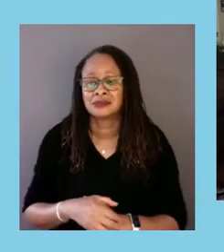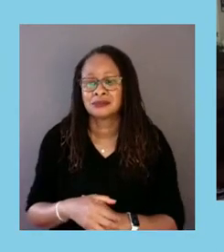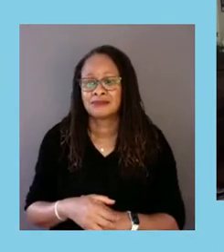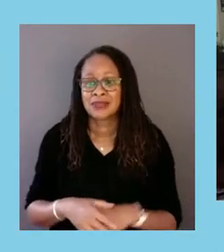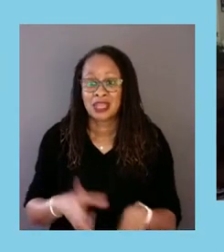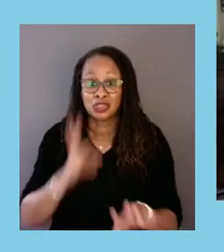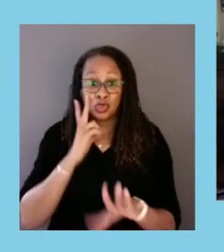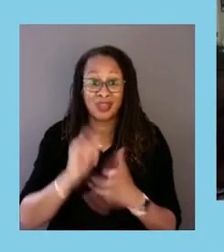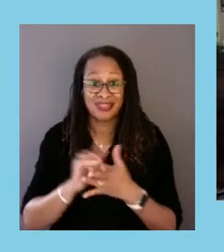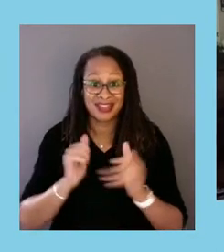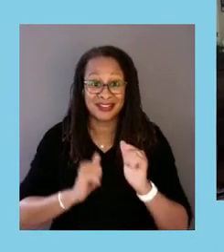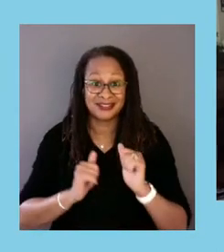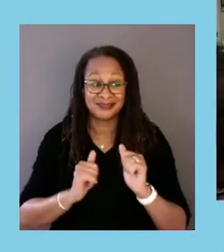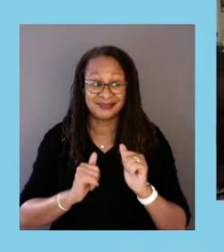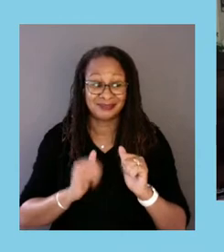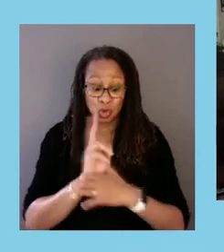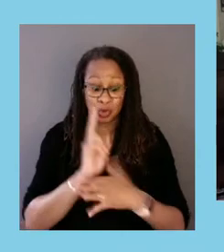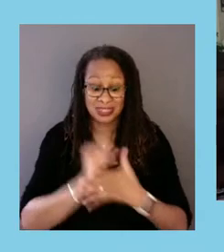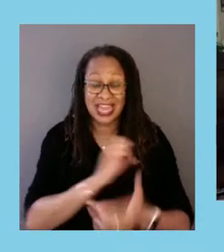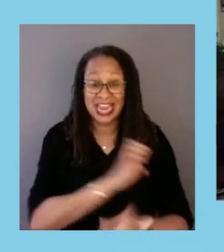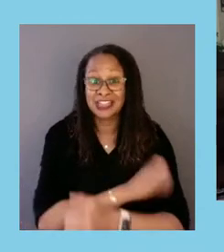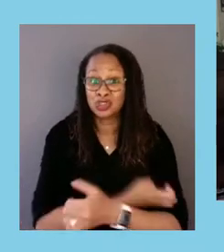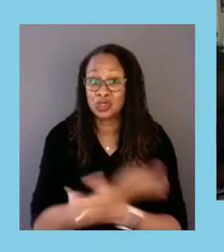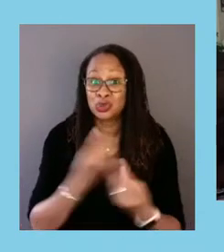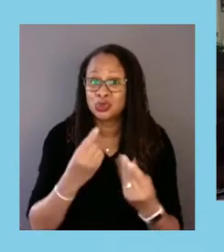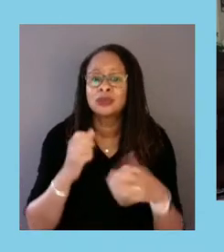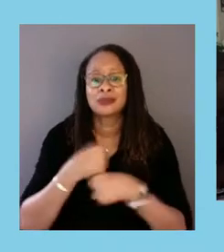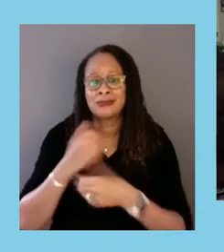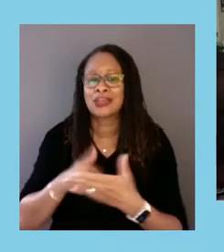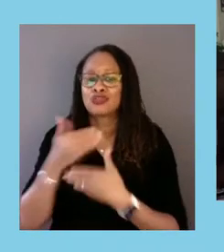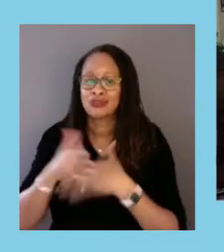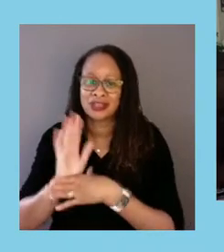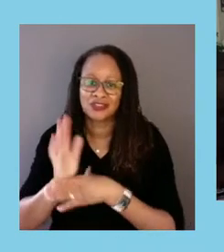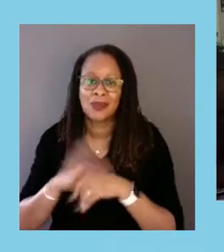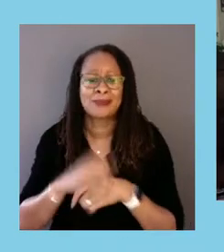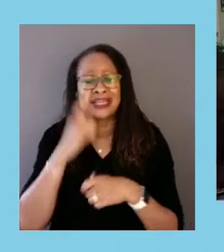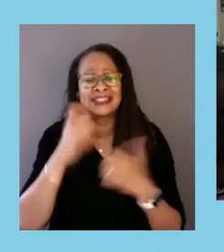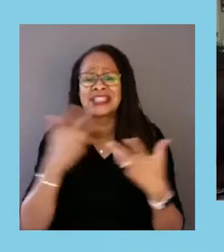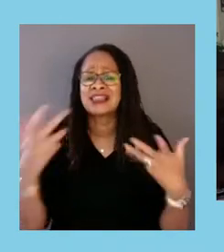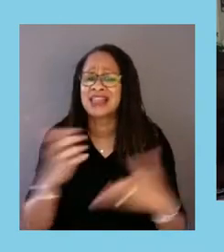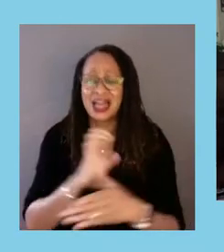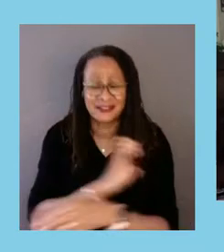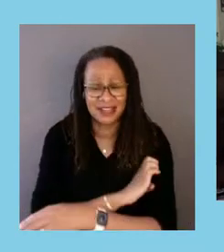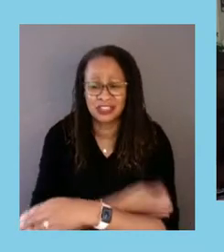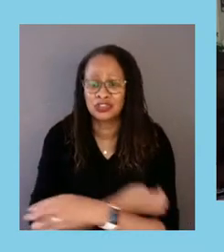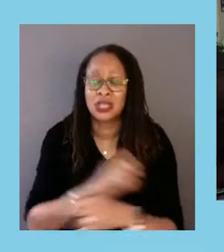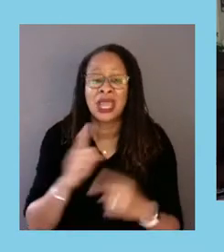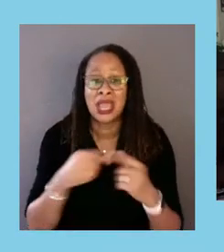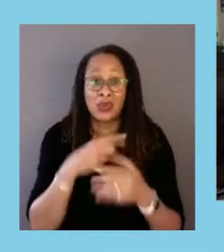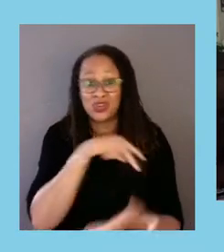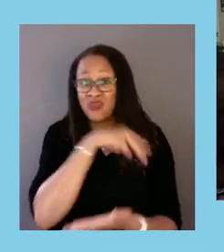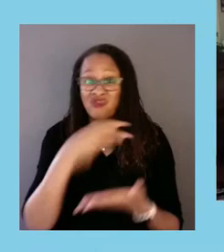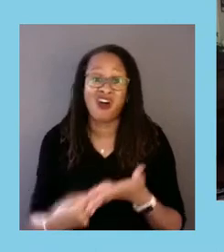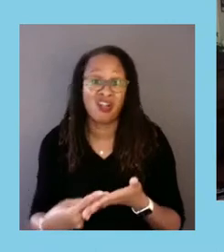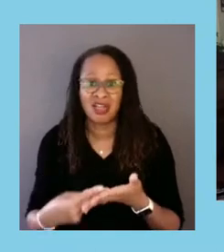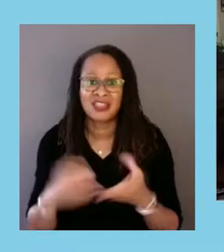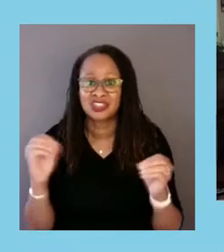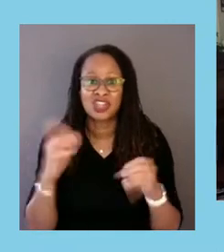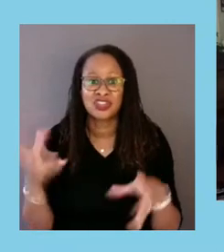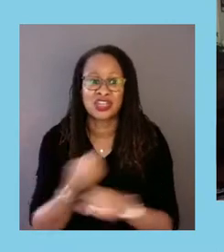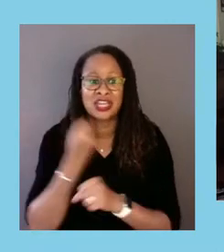to make your next film, because it is a lot of energy. And once you fall, there's like nothing to catch you. I was going to say,